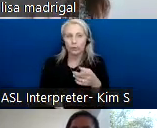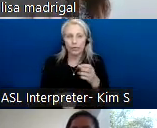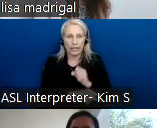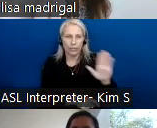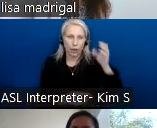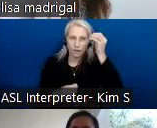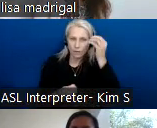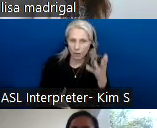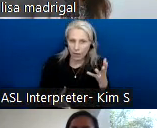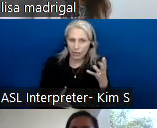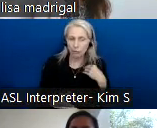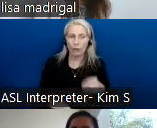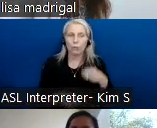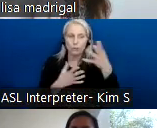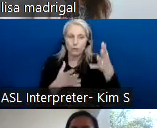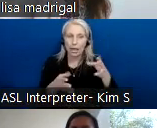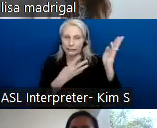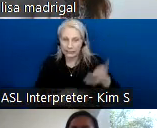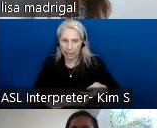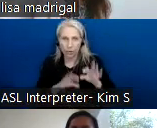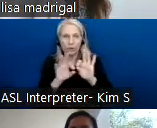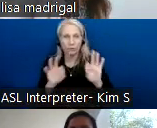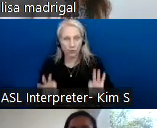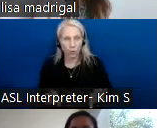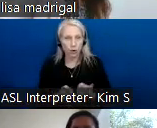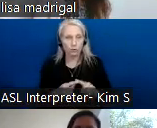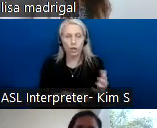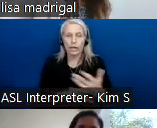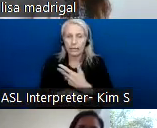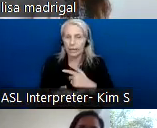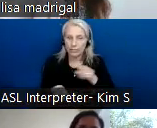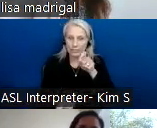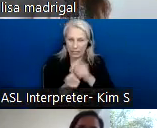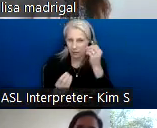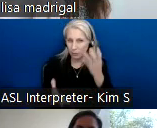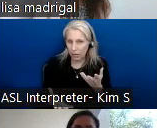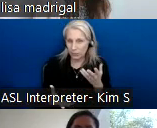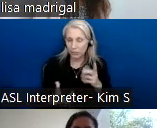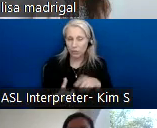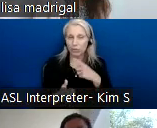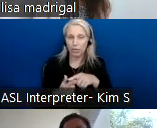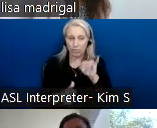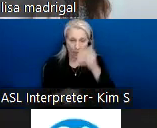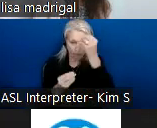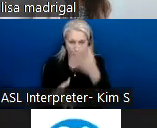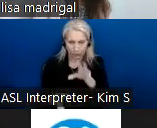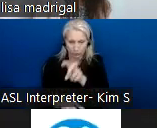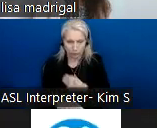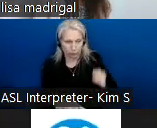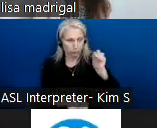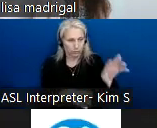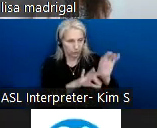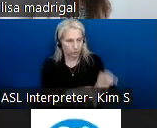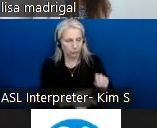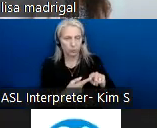information, and we provide a downloadable form for you to collect the exact information, and then you transfer that and input it